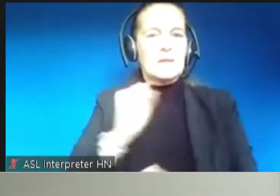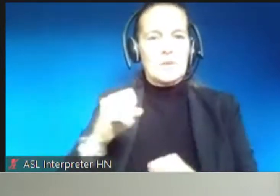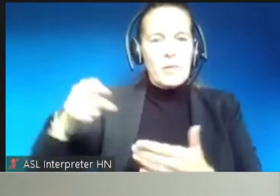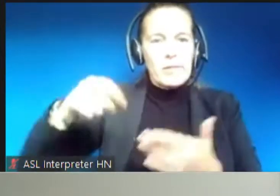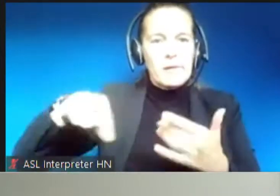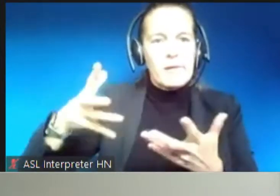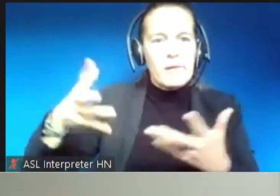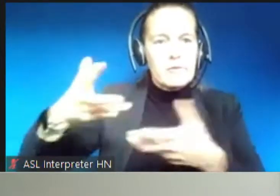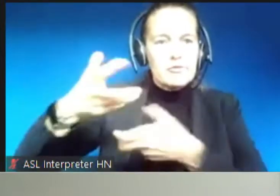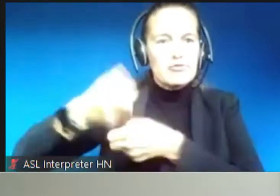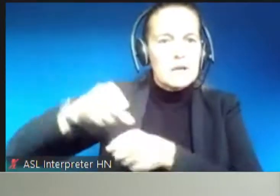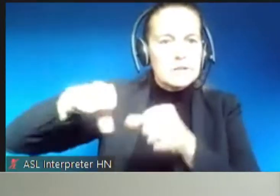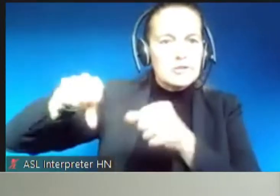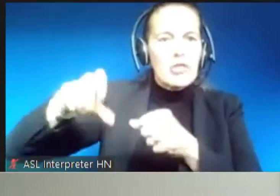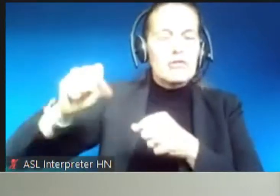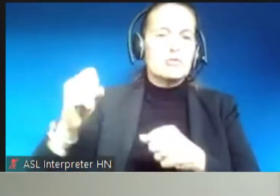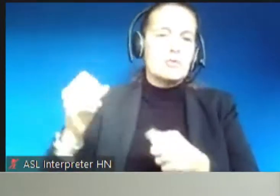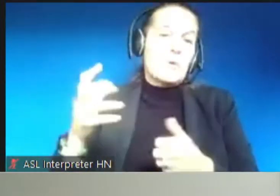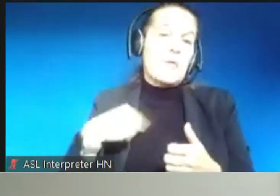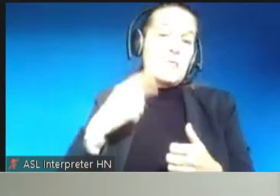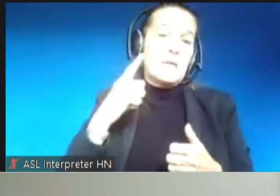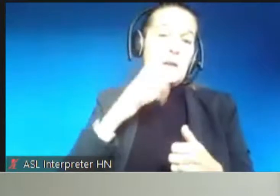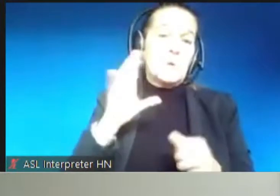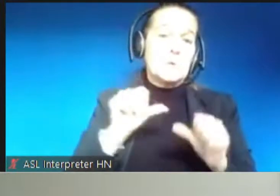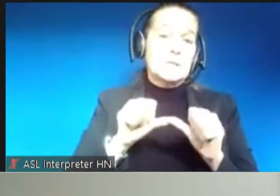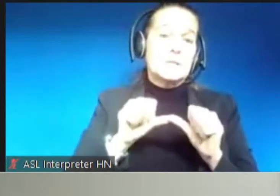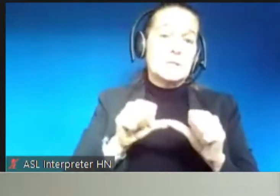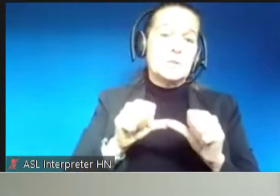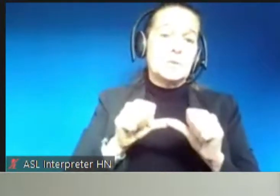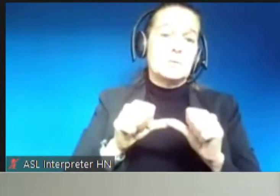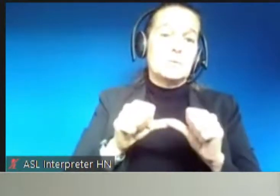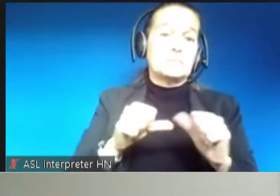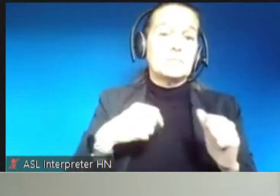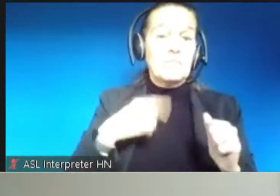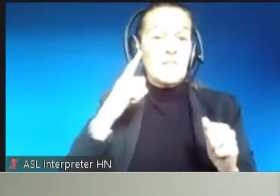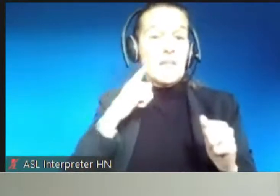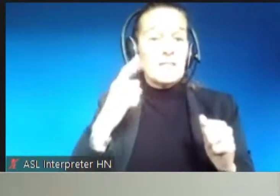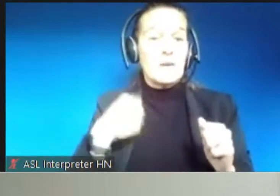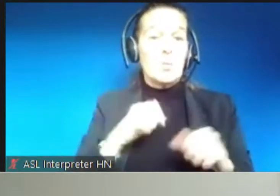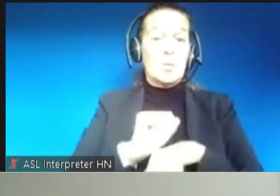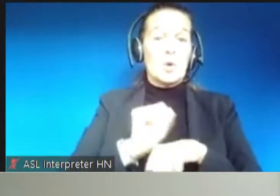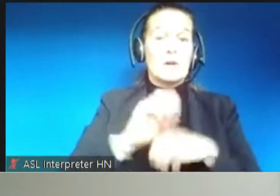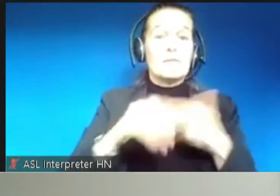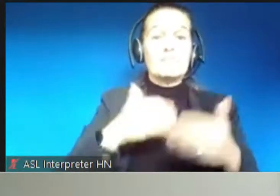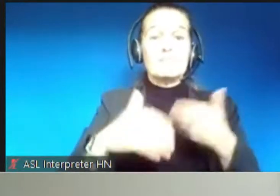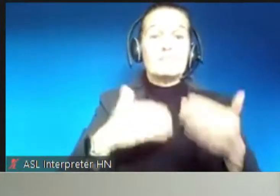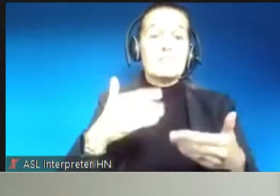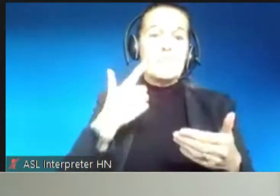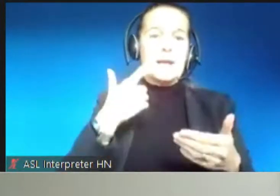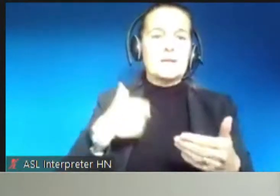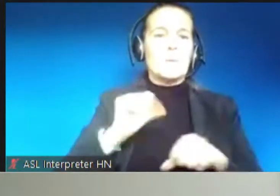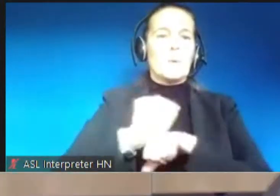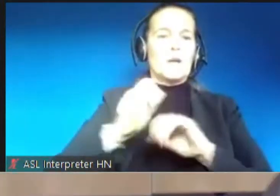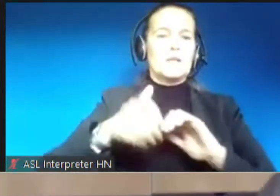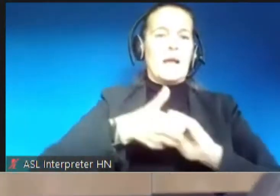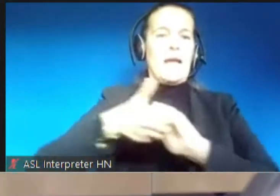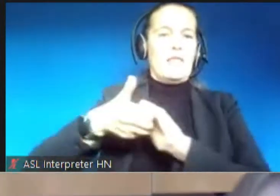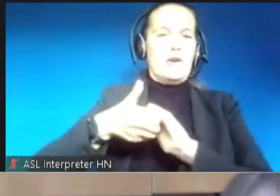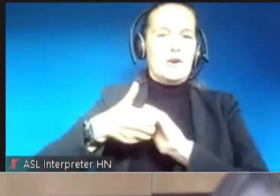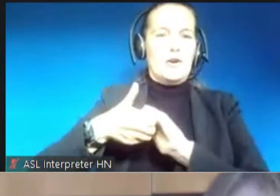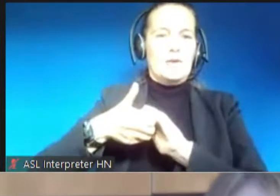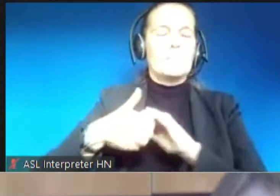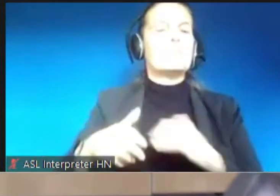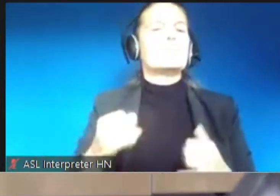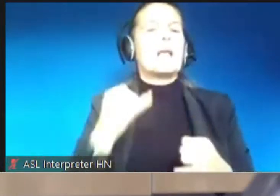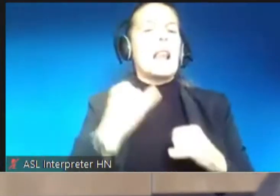And I think it will continue like that. I think we're ahead because we work together. And one last